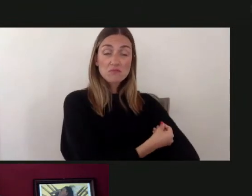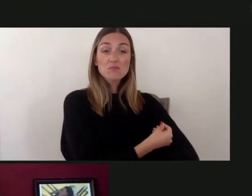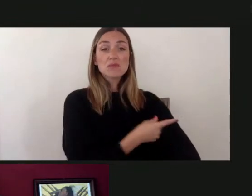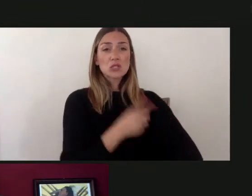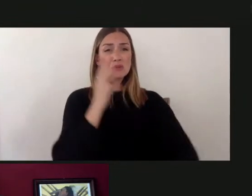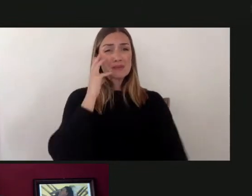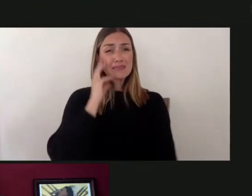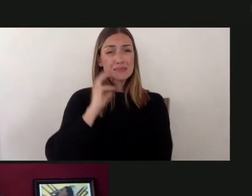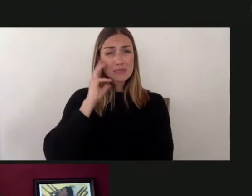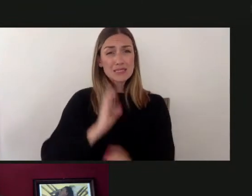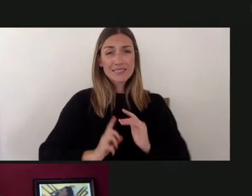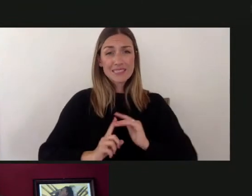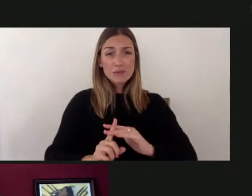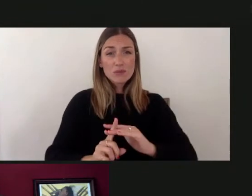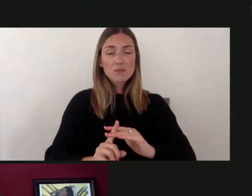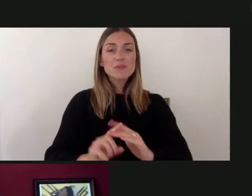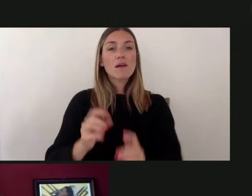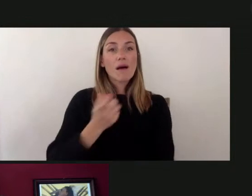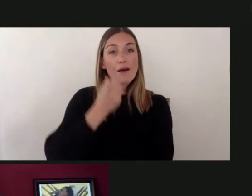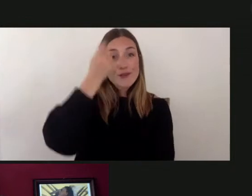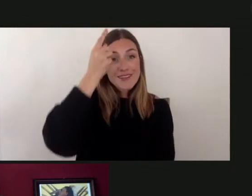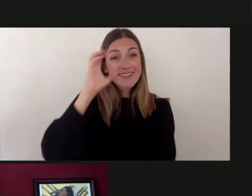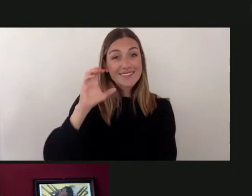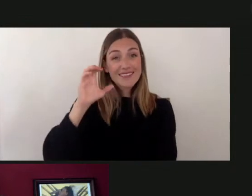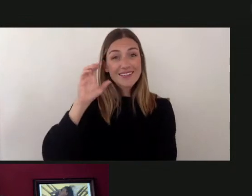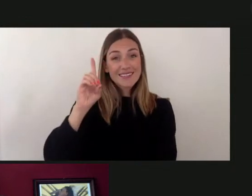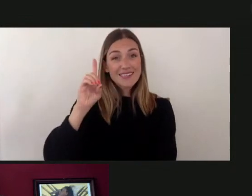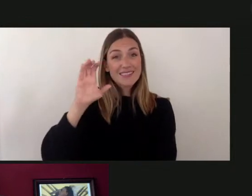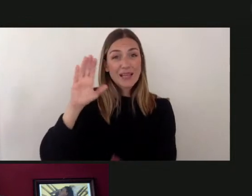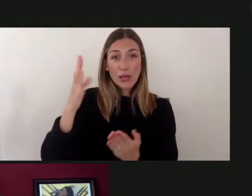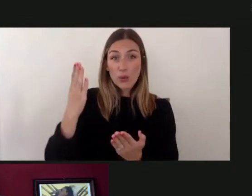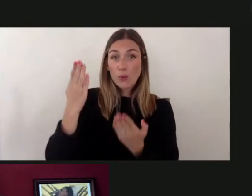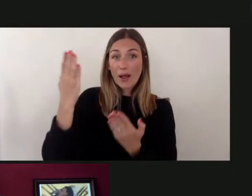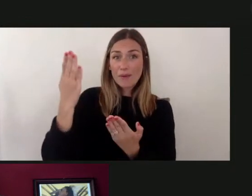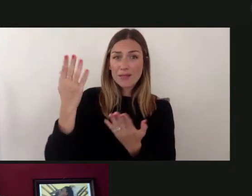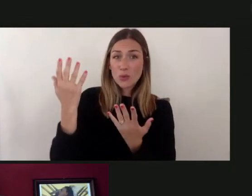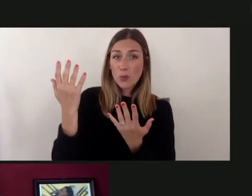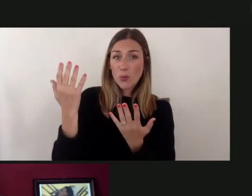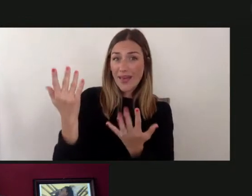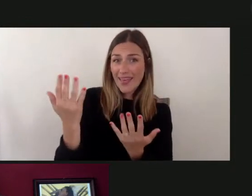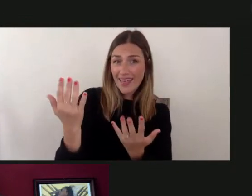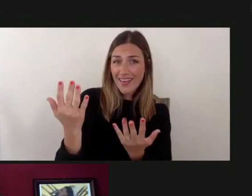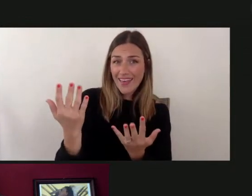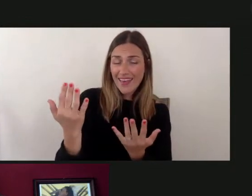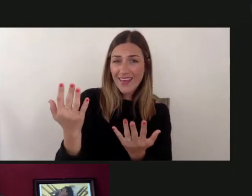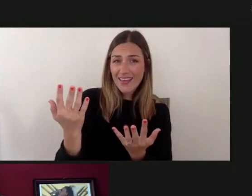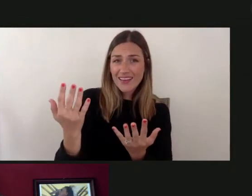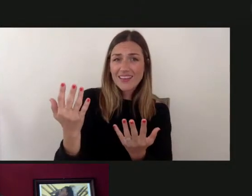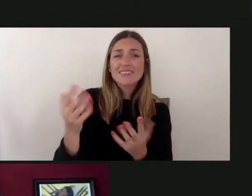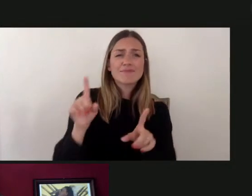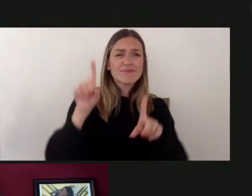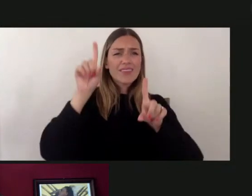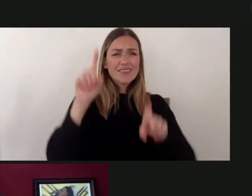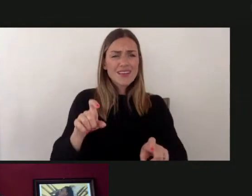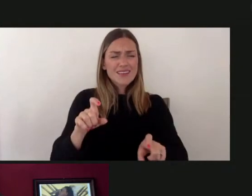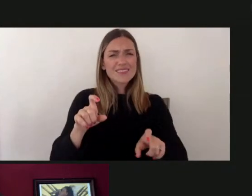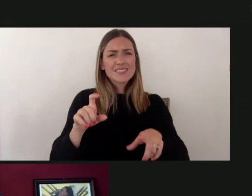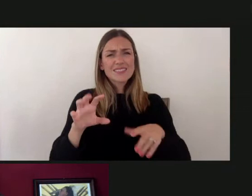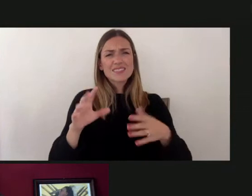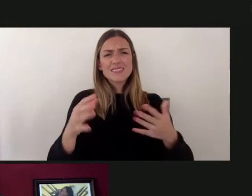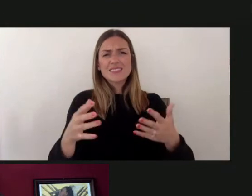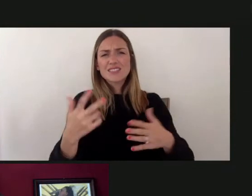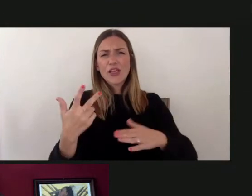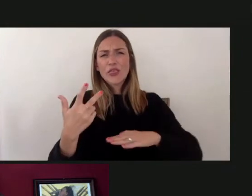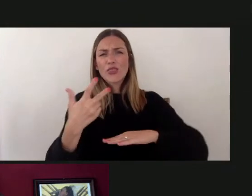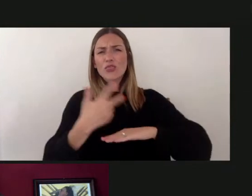experiencing symptoms, the CDC is recommending that you wait and get your test at least 3